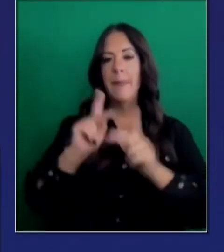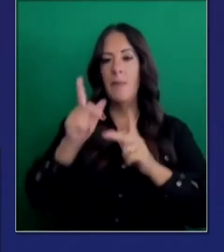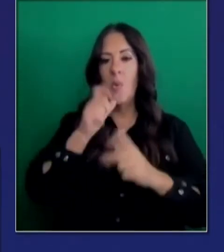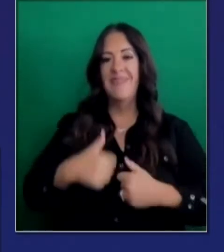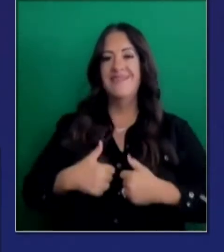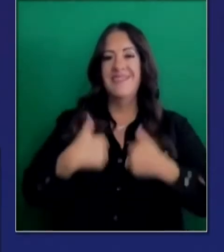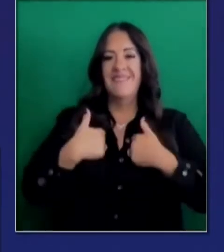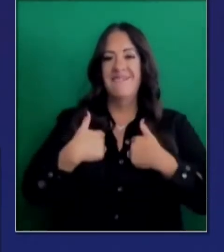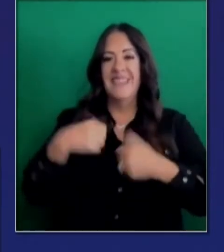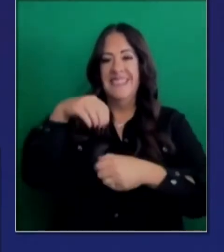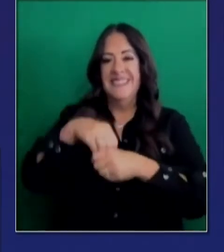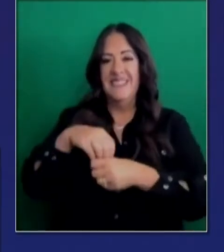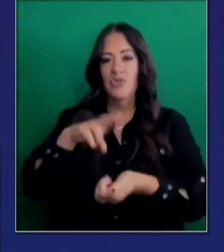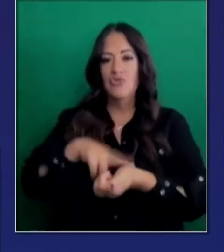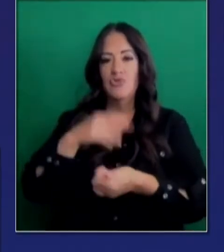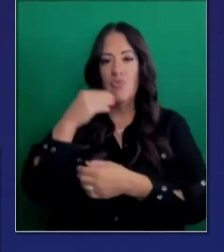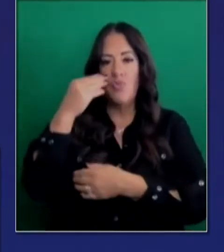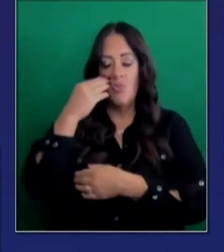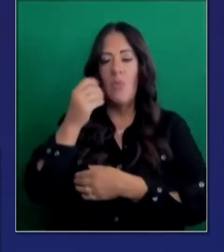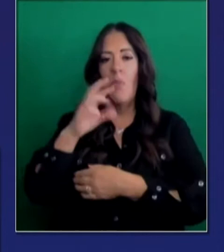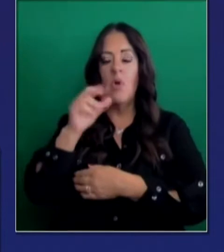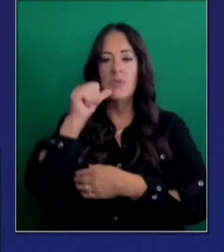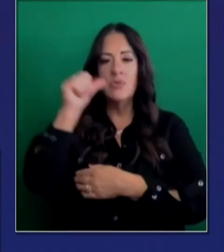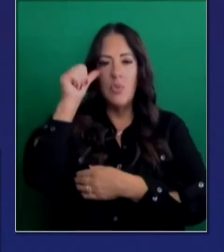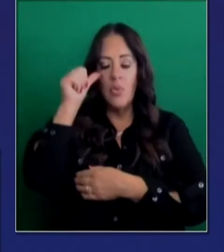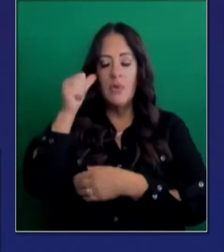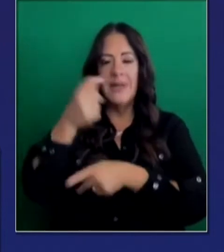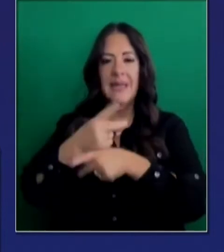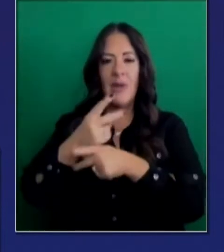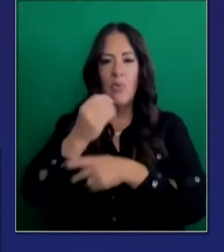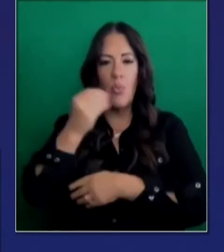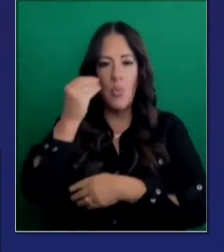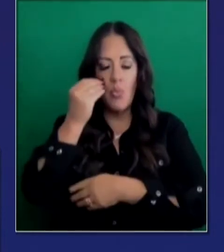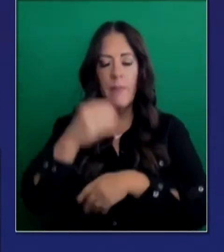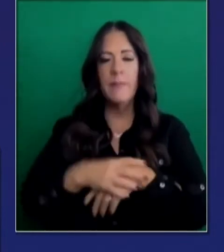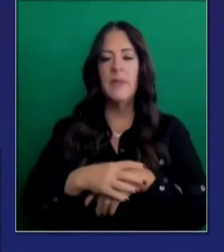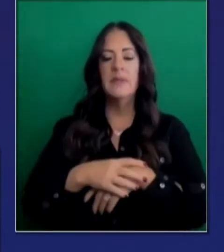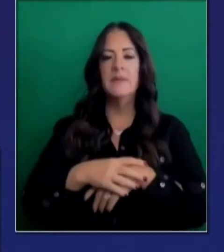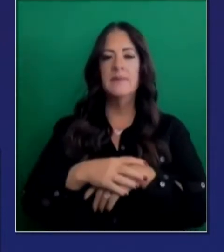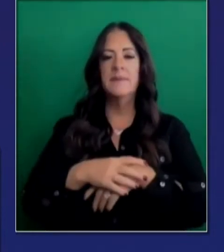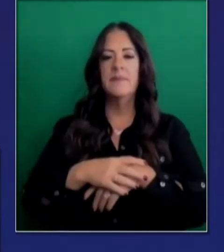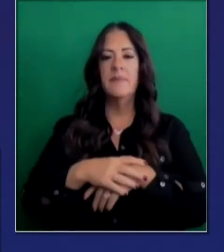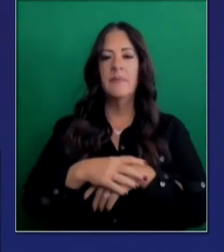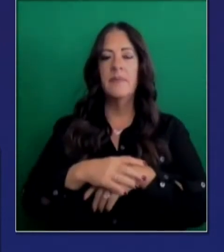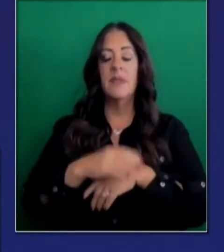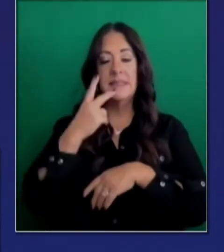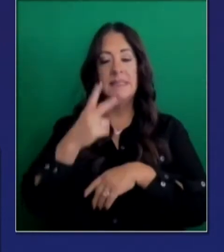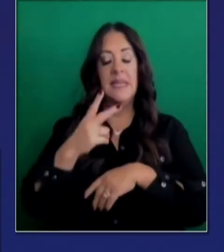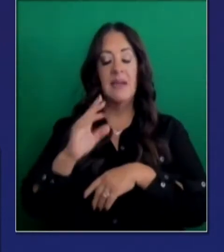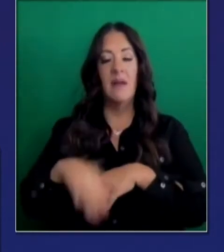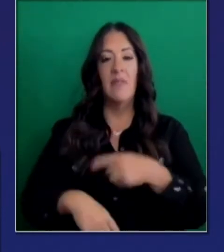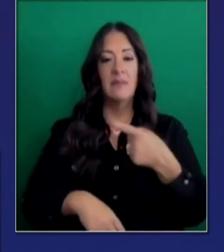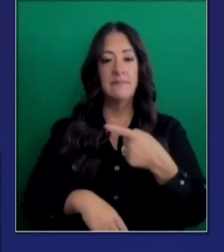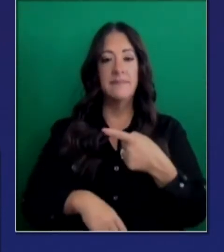congregate facilities. We partnered not only with those you've seen up on screen as it relates to those previous slides, but CVS